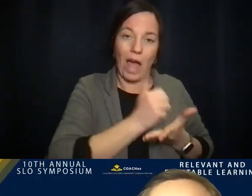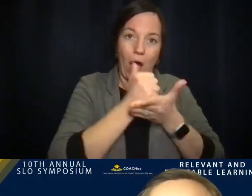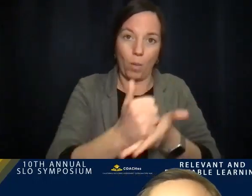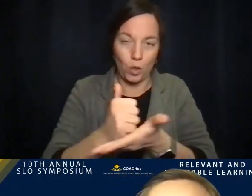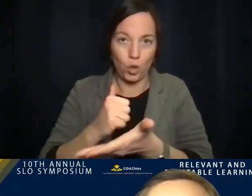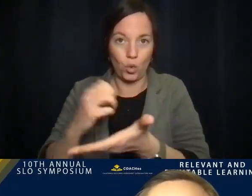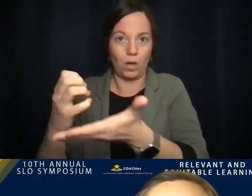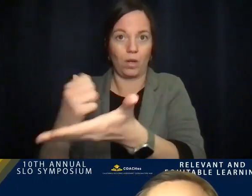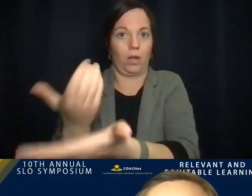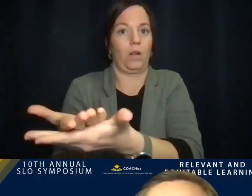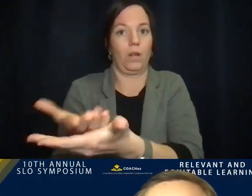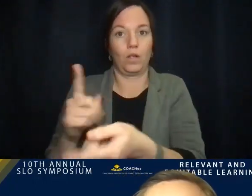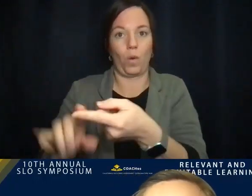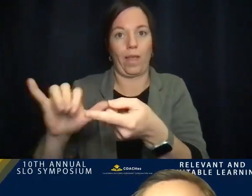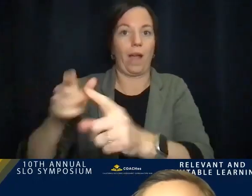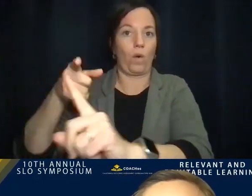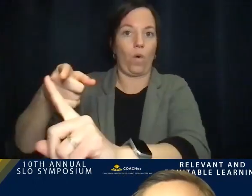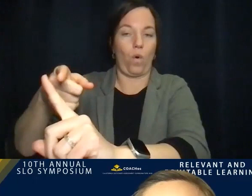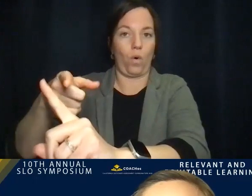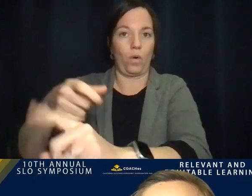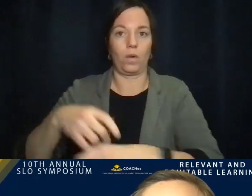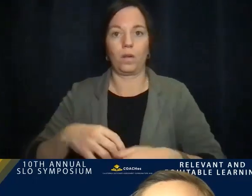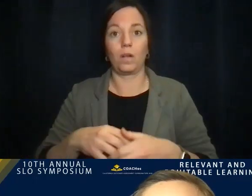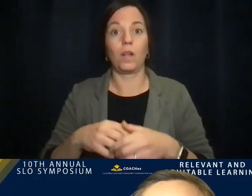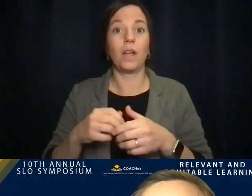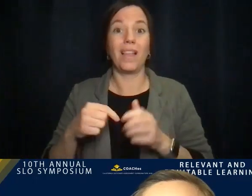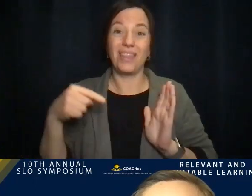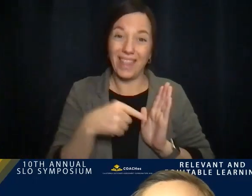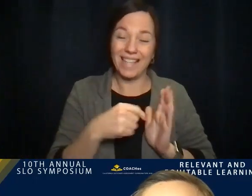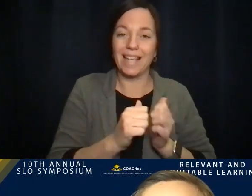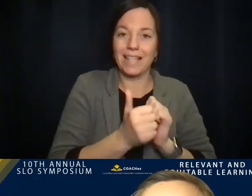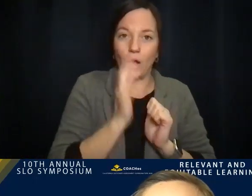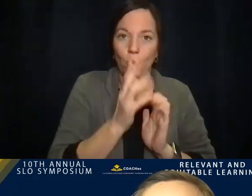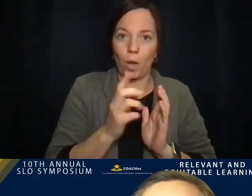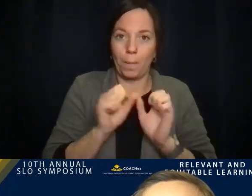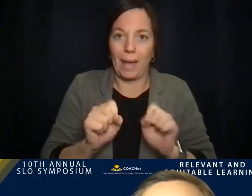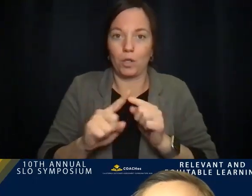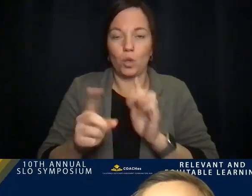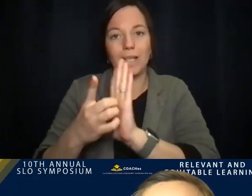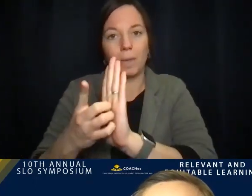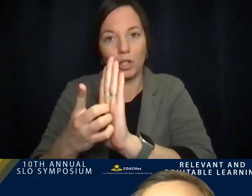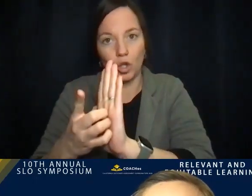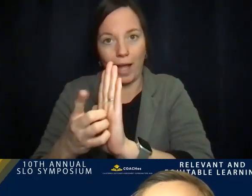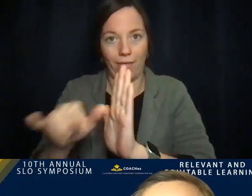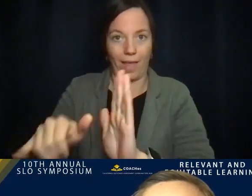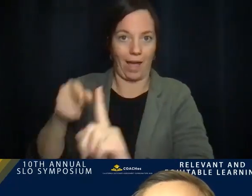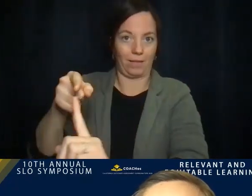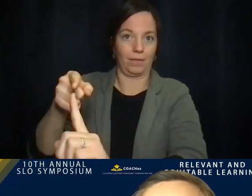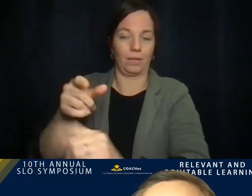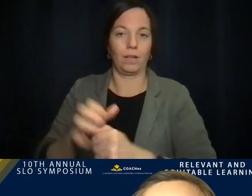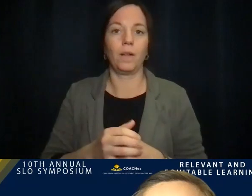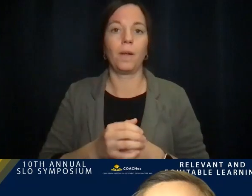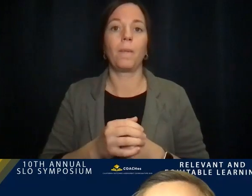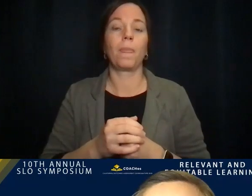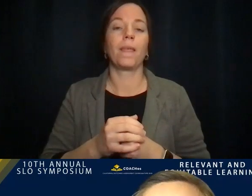how, here are the ways you're going to demonstrate that, you know. I think, again, it's not so